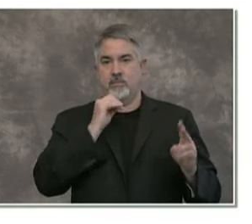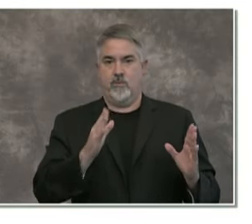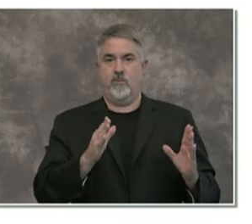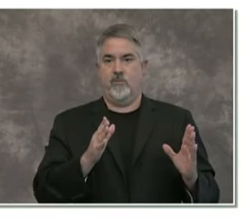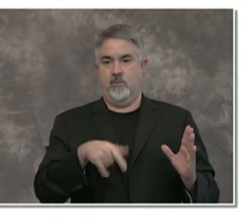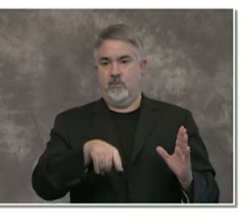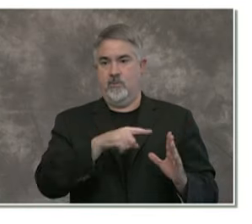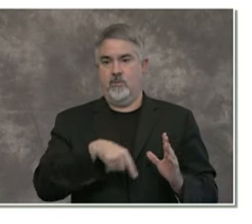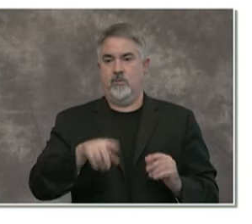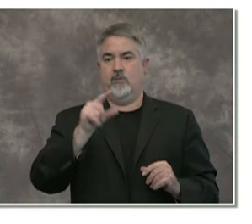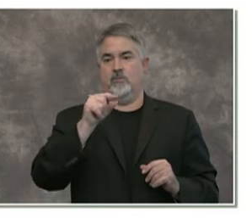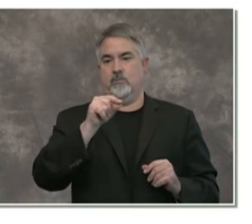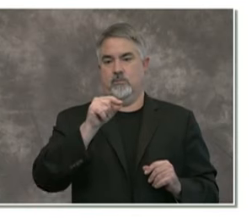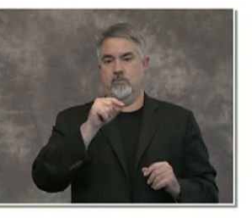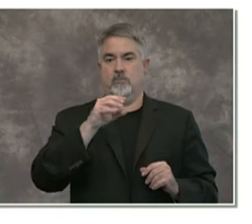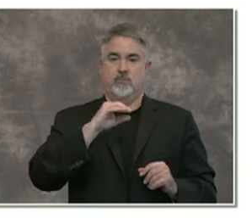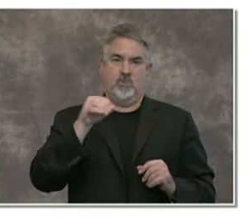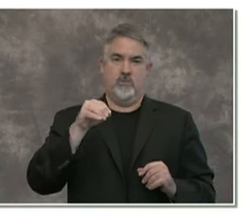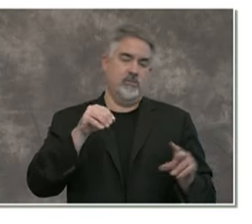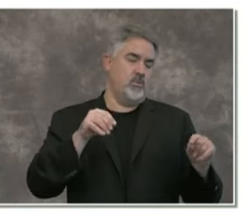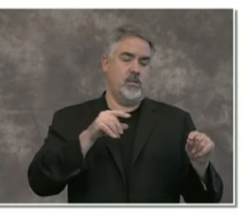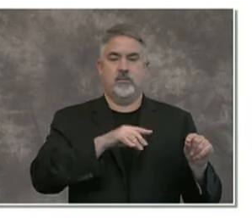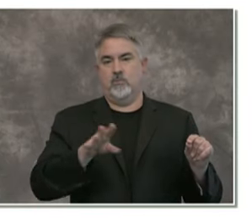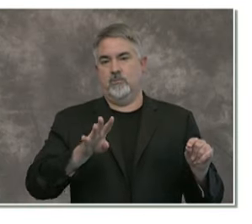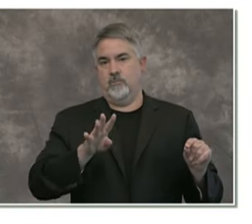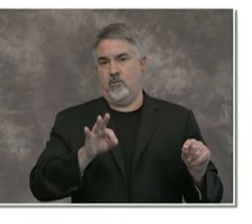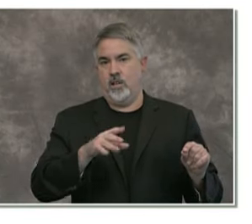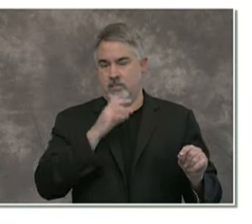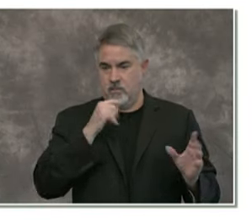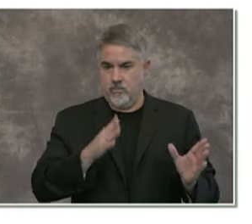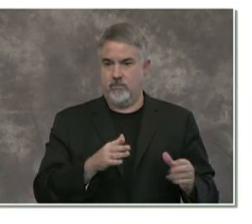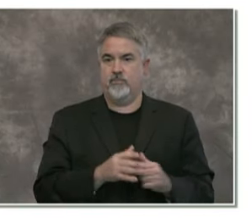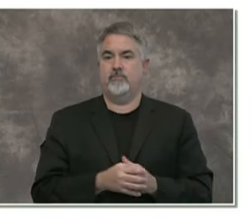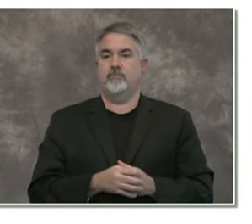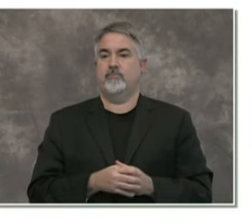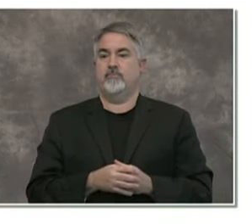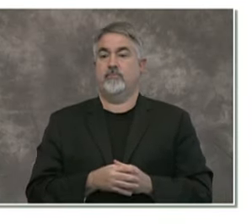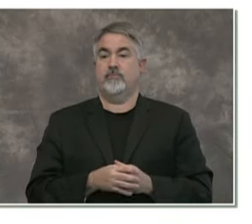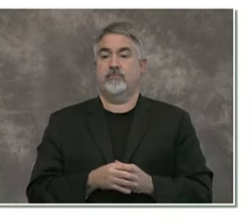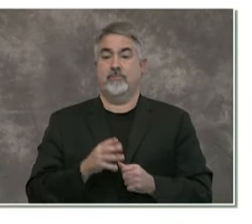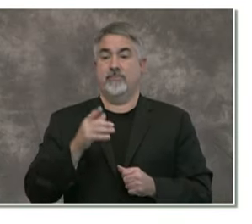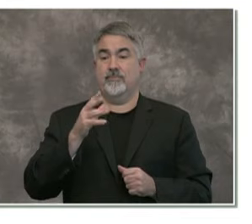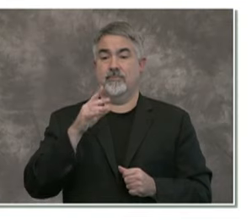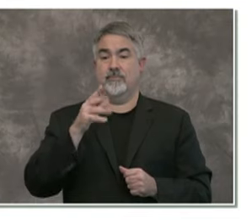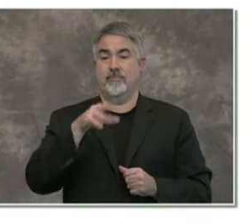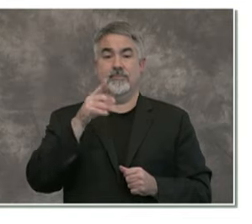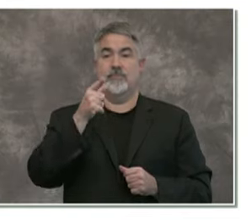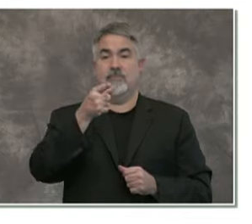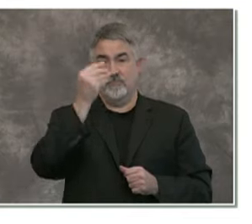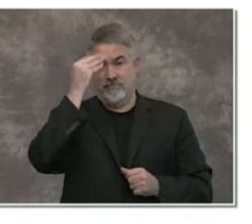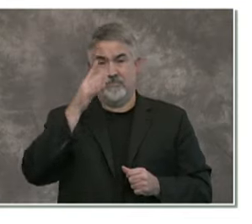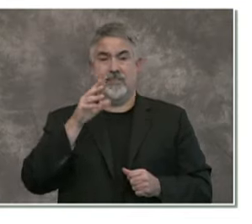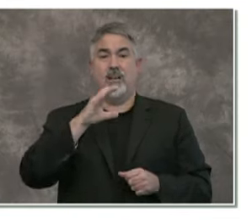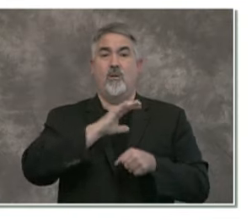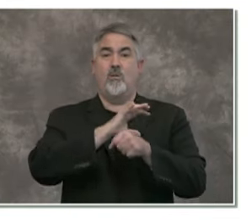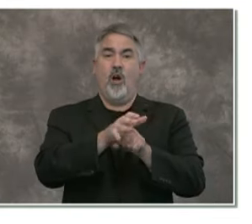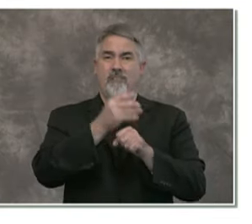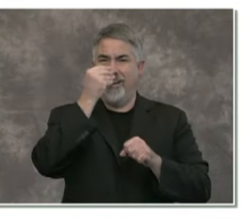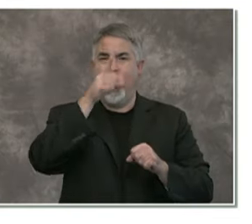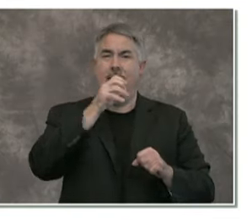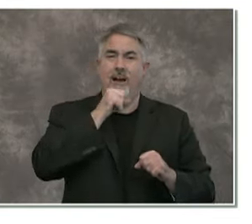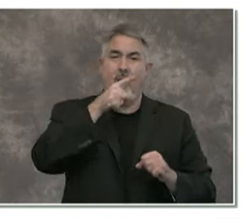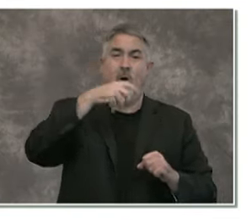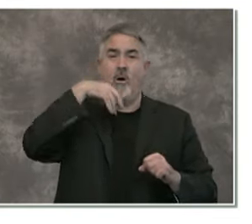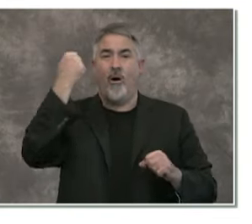reminder that this disease does not respect ages. And in fact, the age range of all